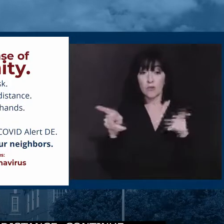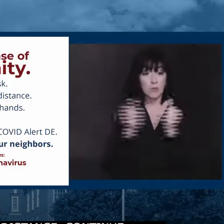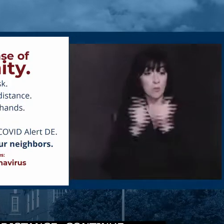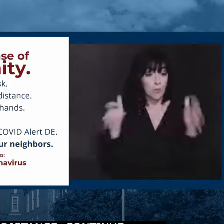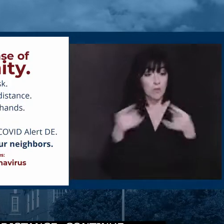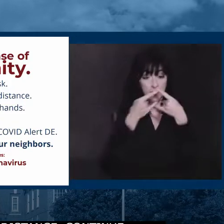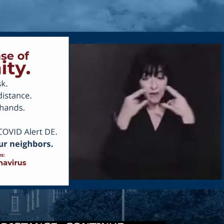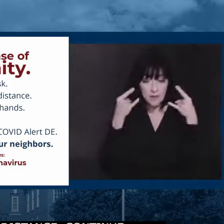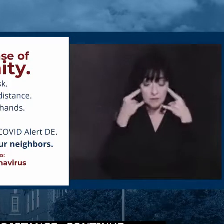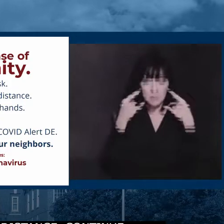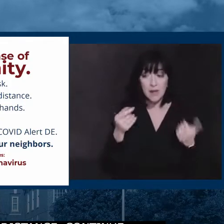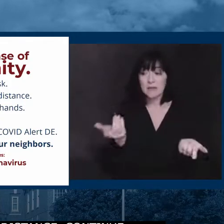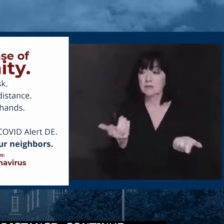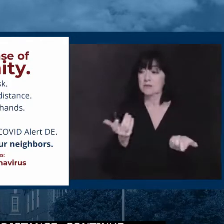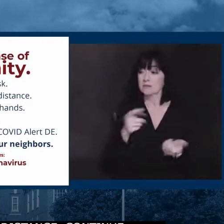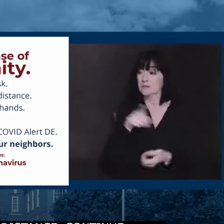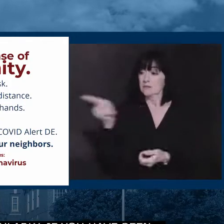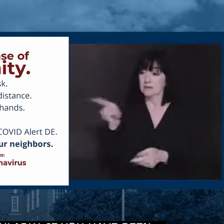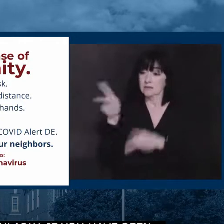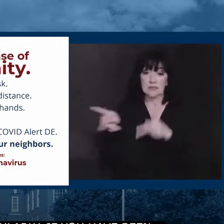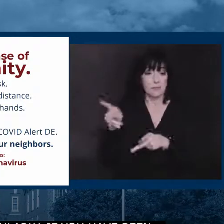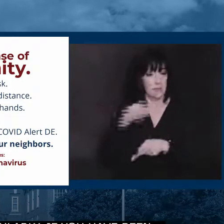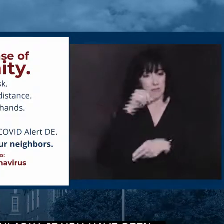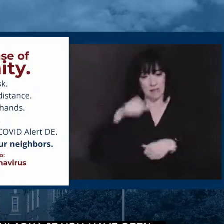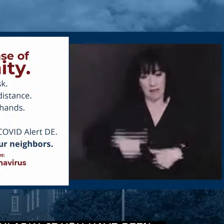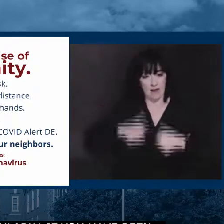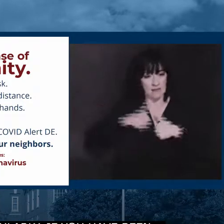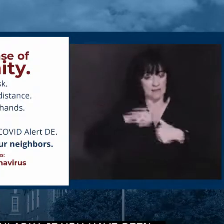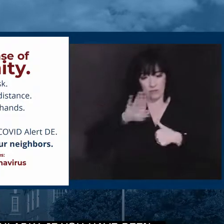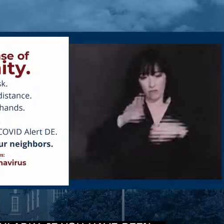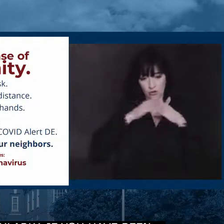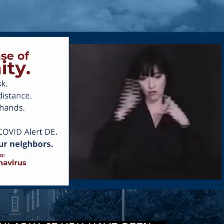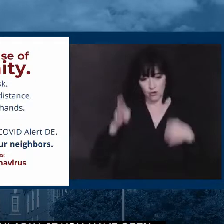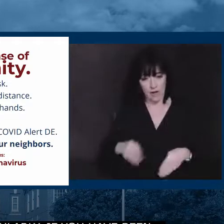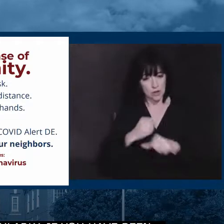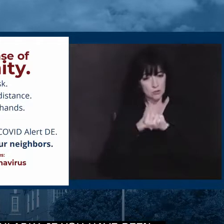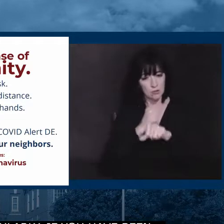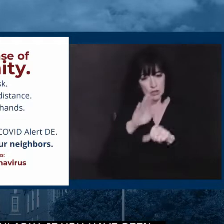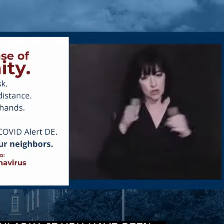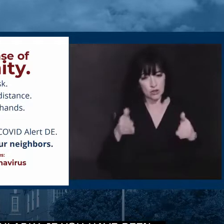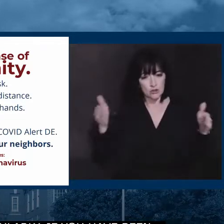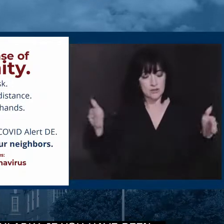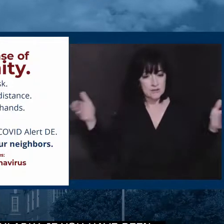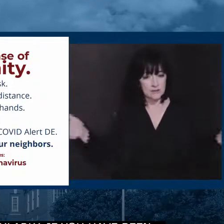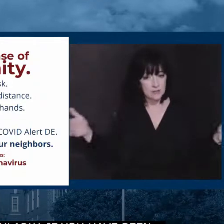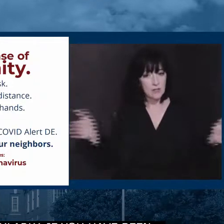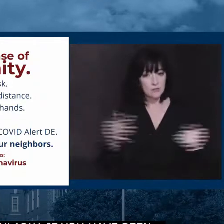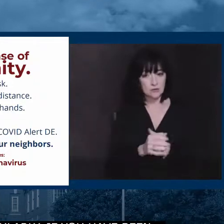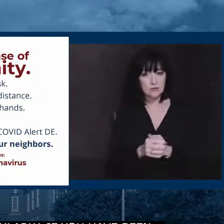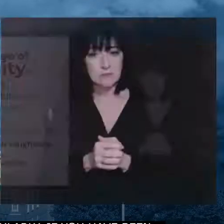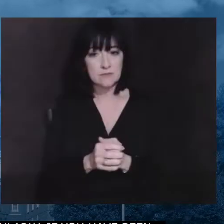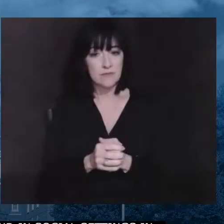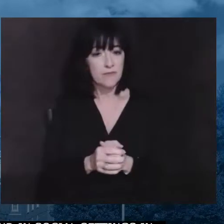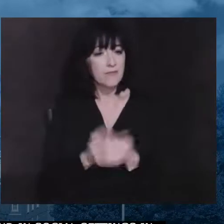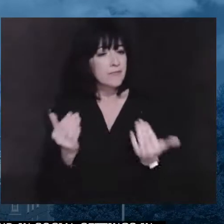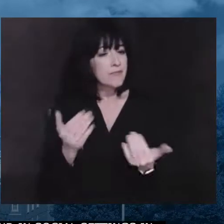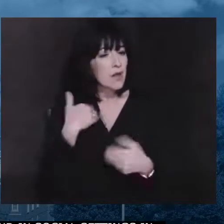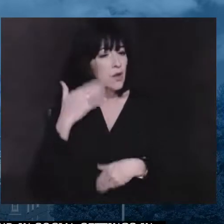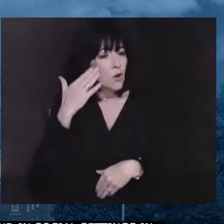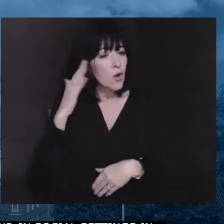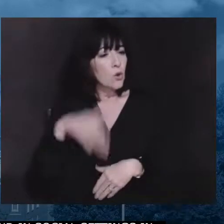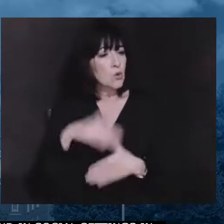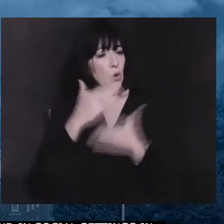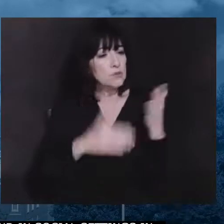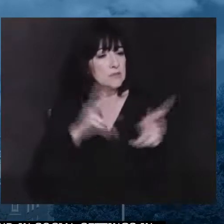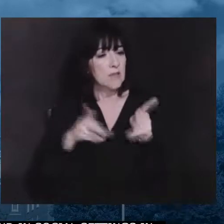in social settings in particular, and protect your neighbors. So with that, I know we have a number of people who've joined